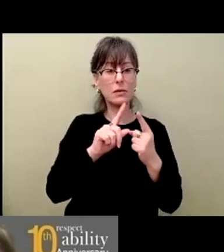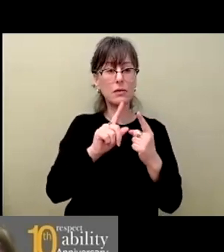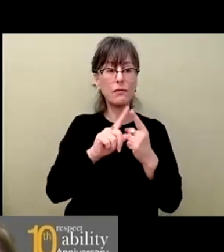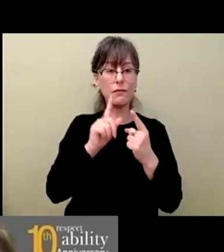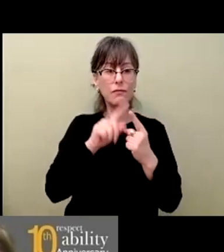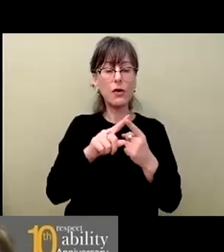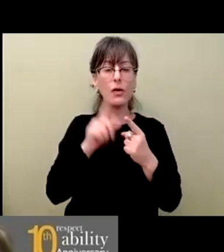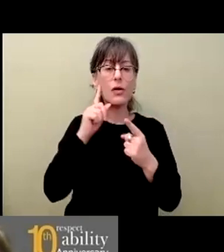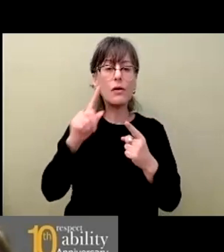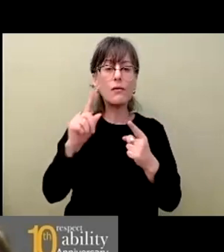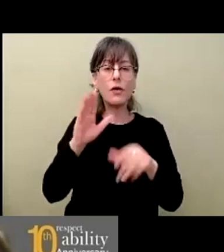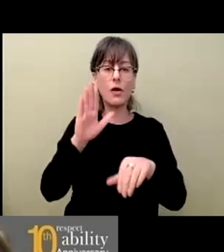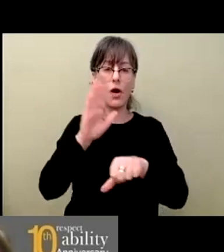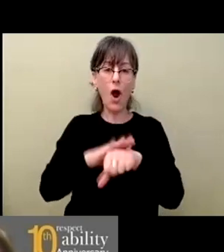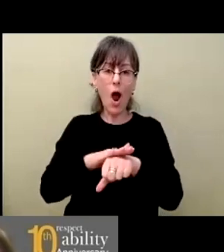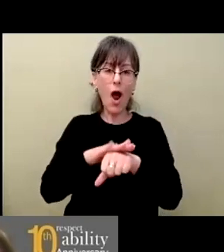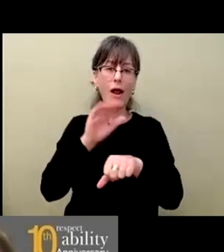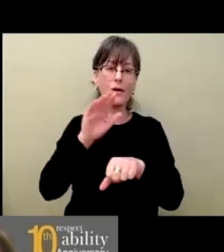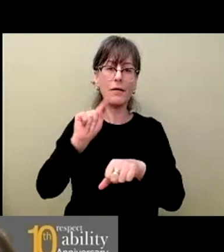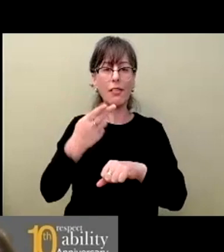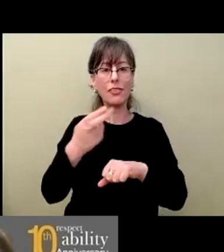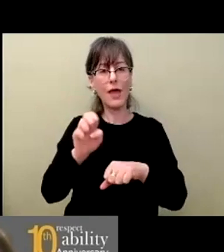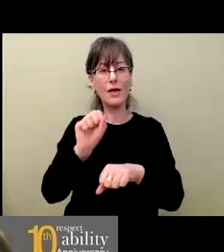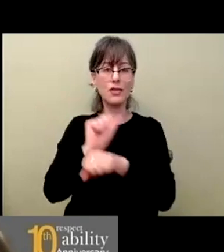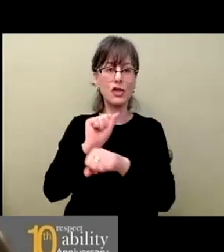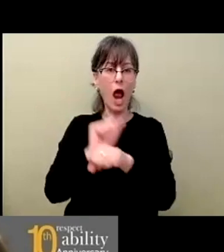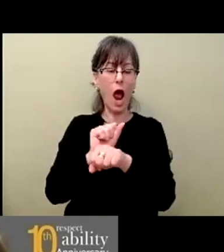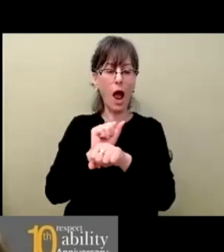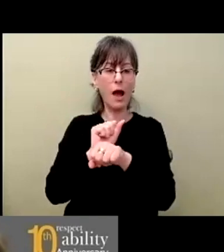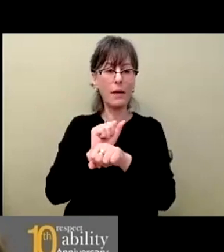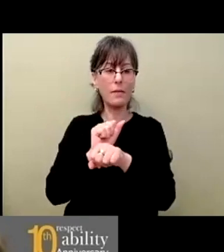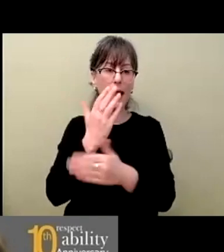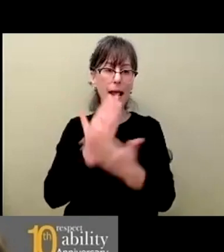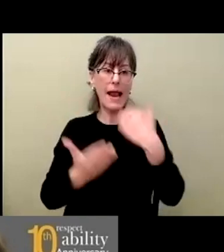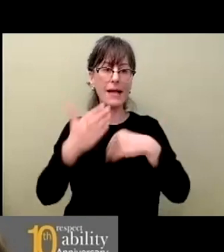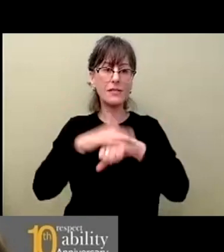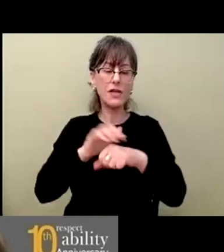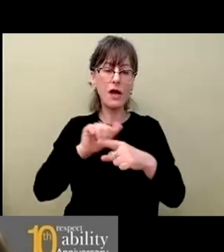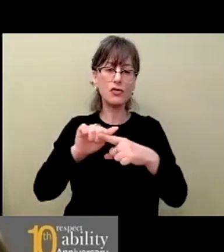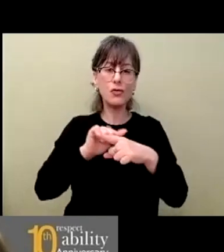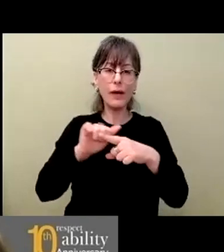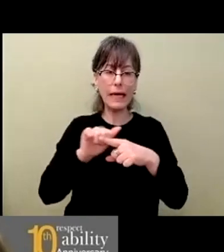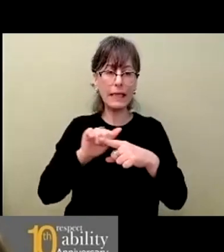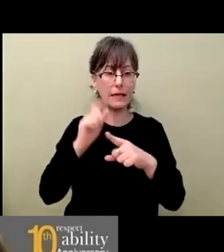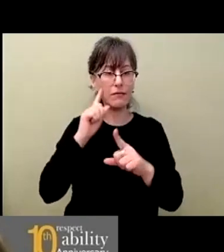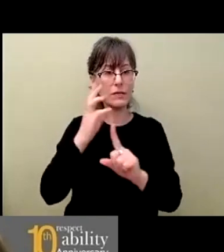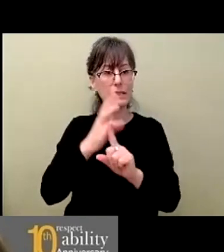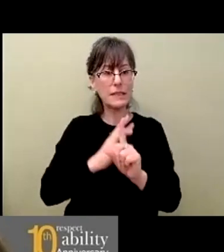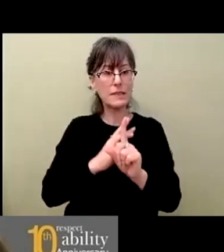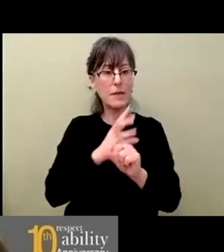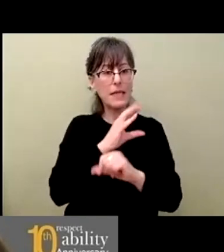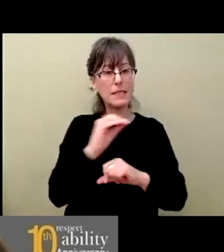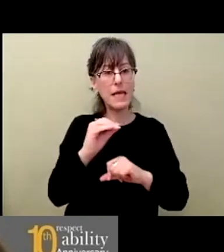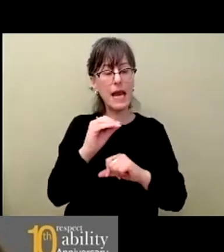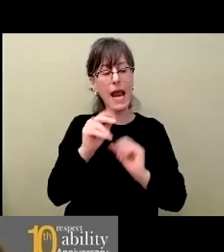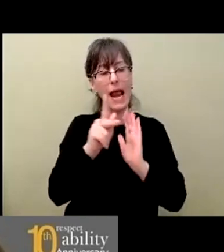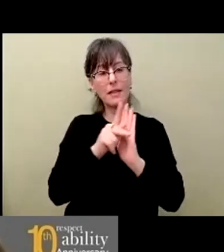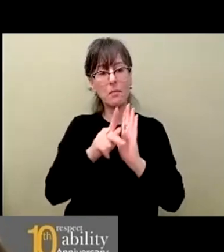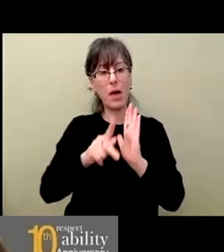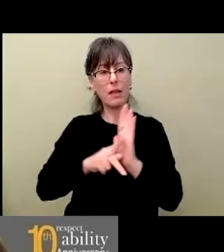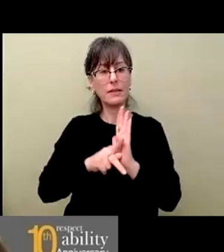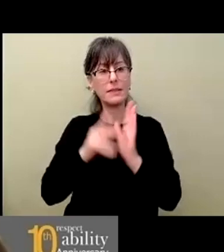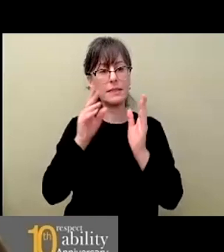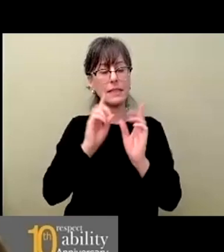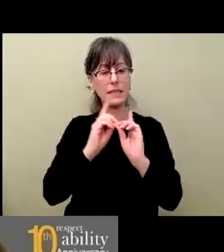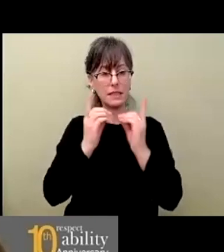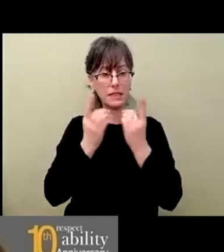on-the-job learning and learning and skills training for 6 months. And the policy department